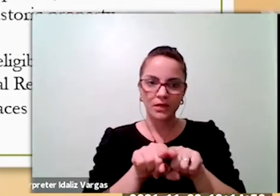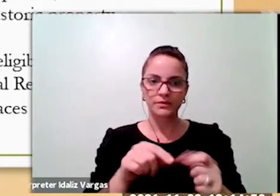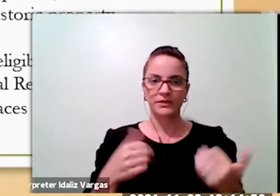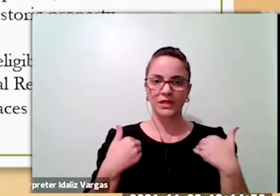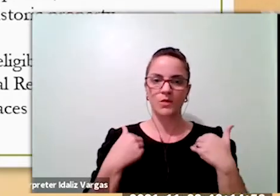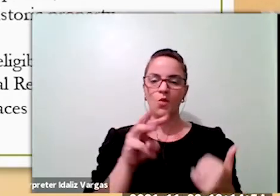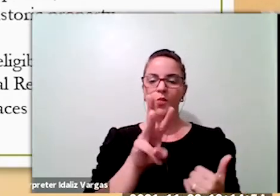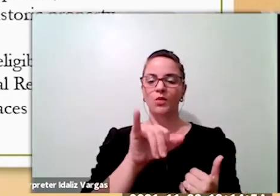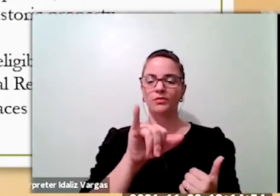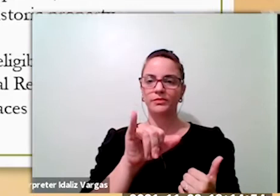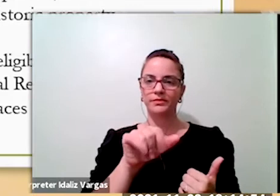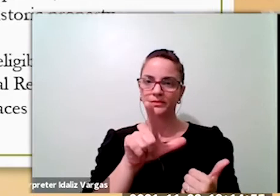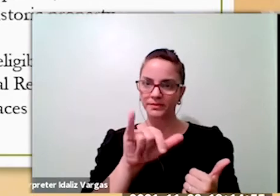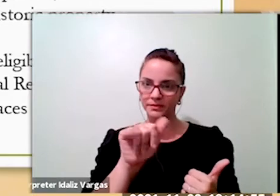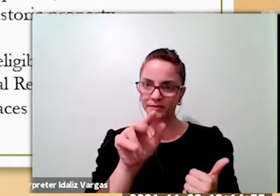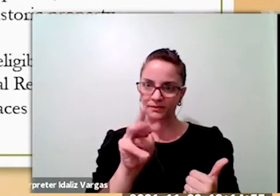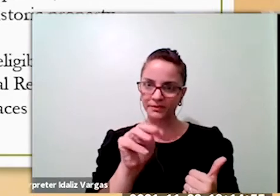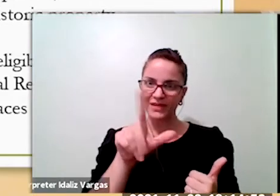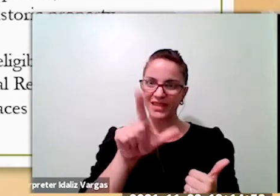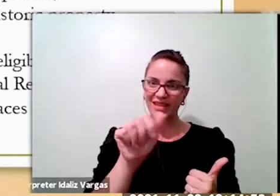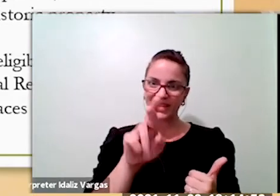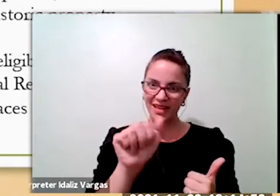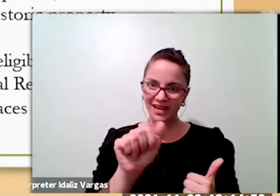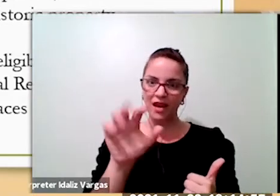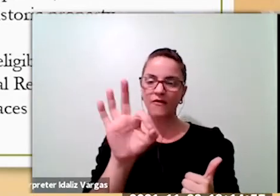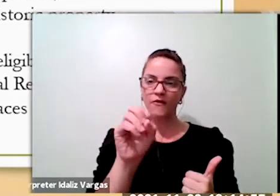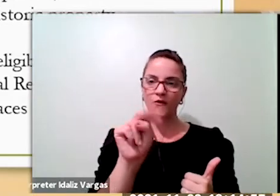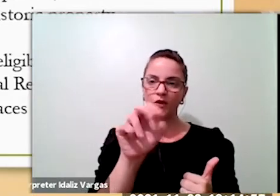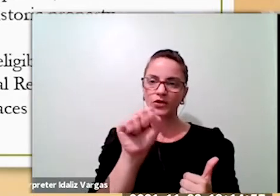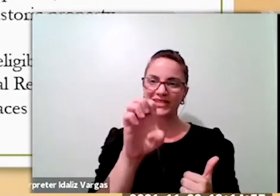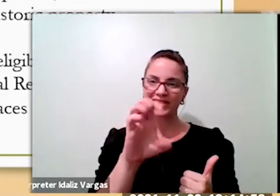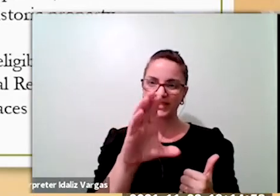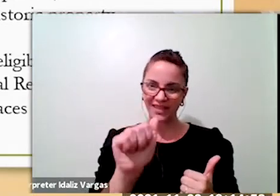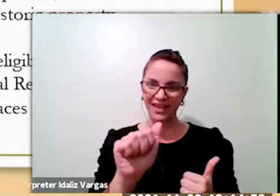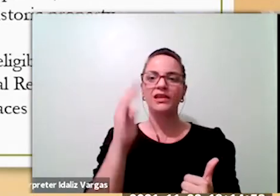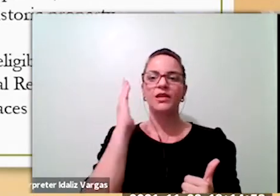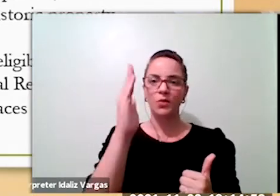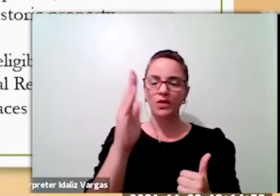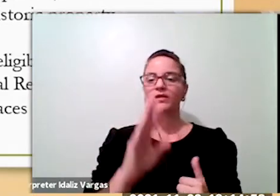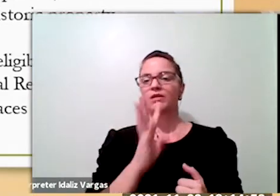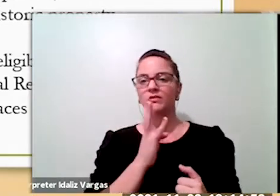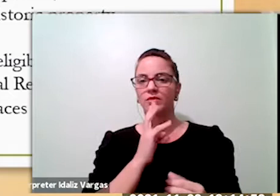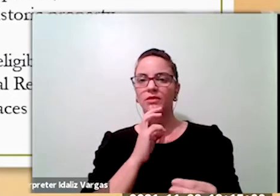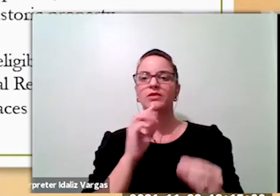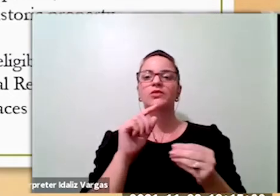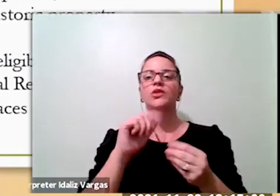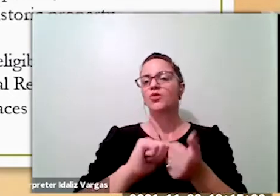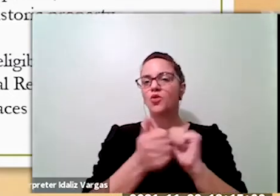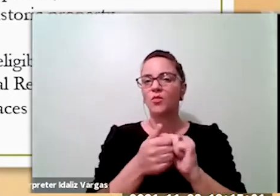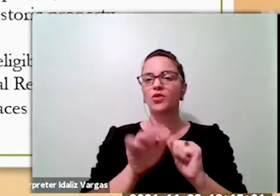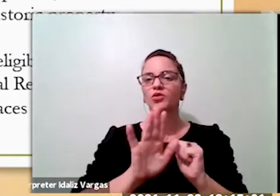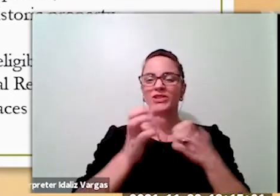Fonseca, PR SHPO's Educational Coordinator, who will be speaking on Puerto Rico's efforts to commemorate